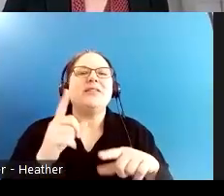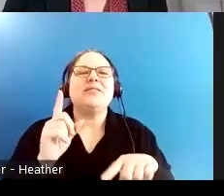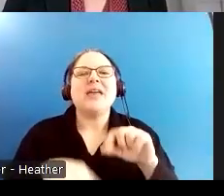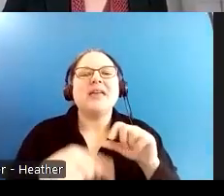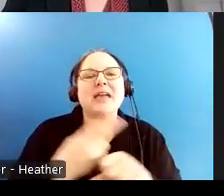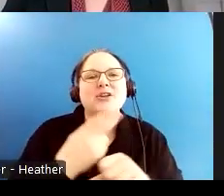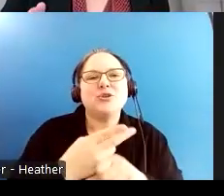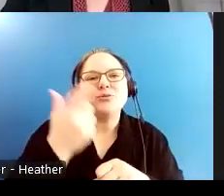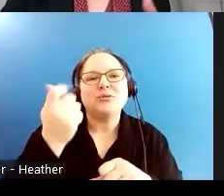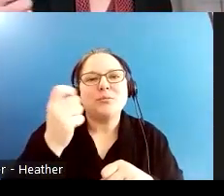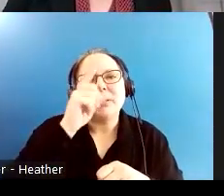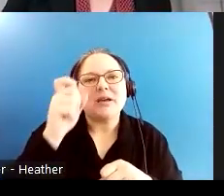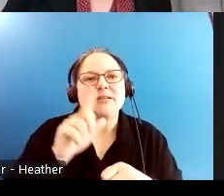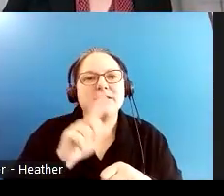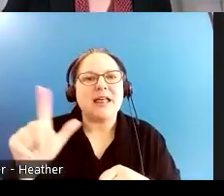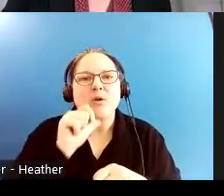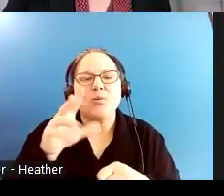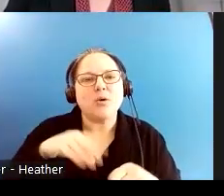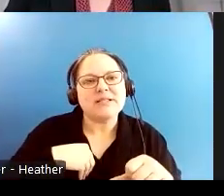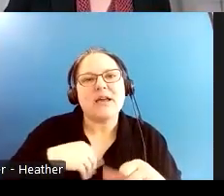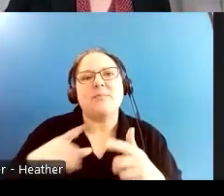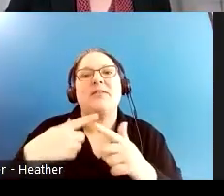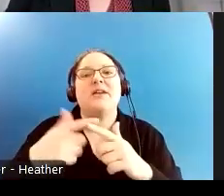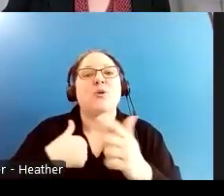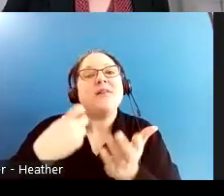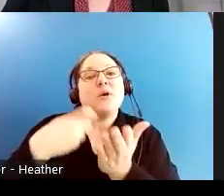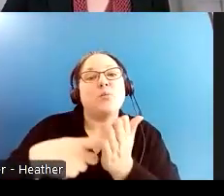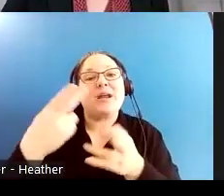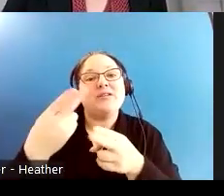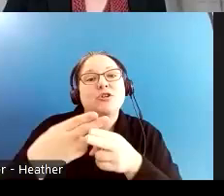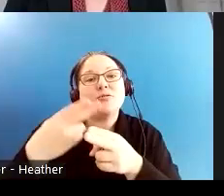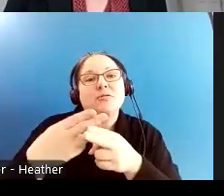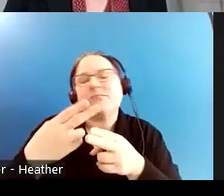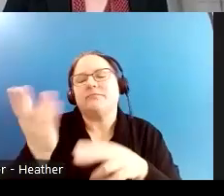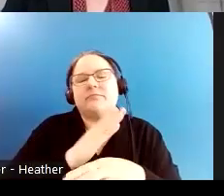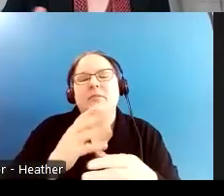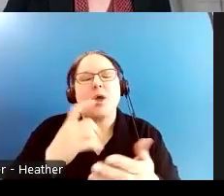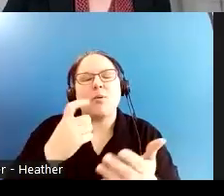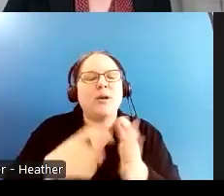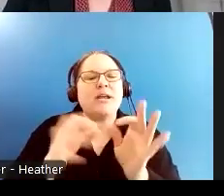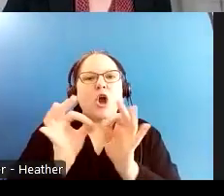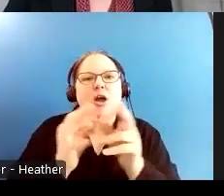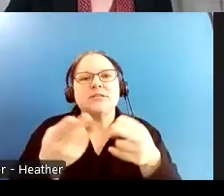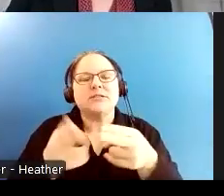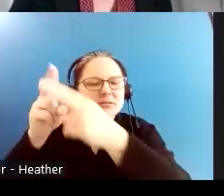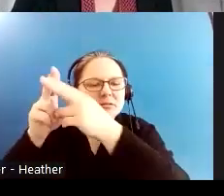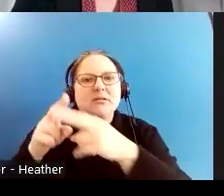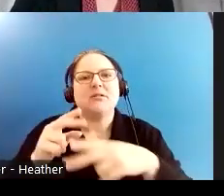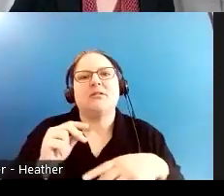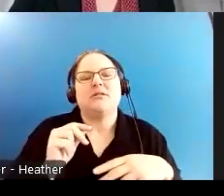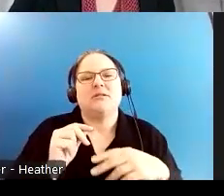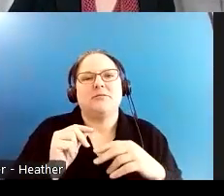places. Skyrocketing rent prices, the subsidies can't keep up with the high rates of rent